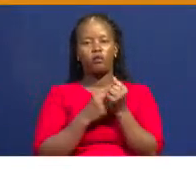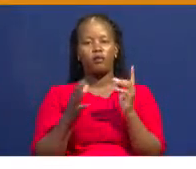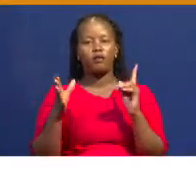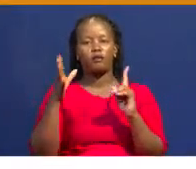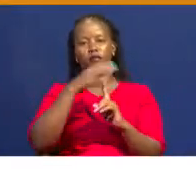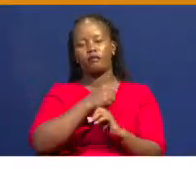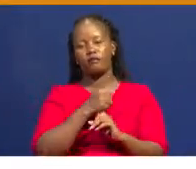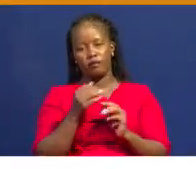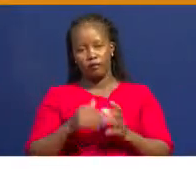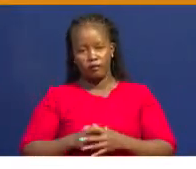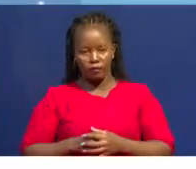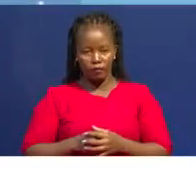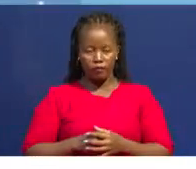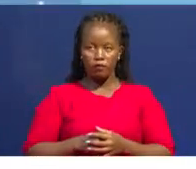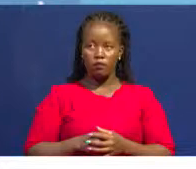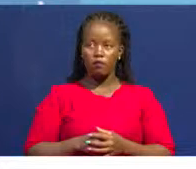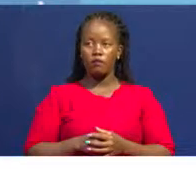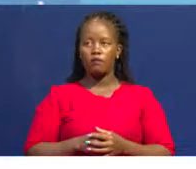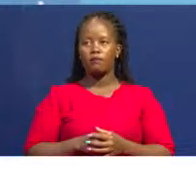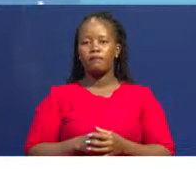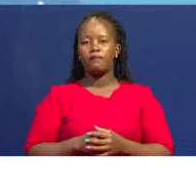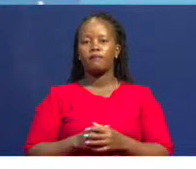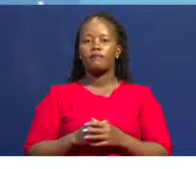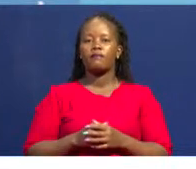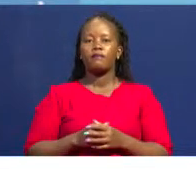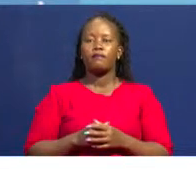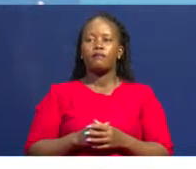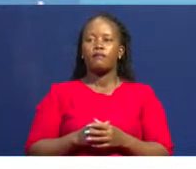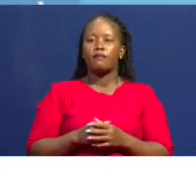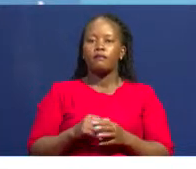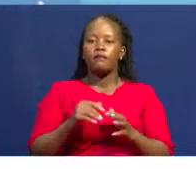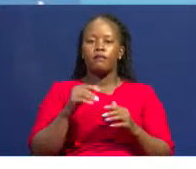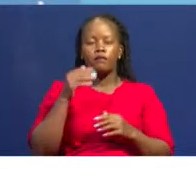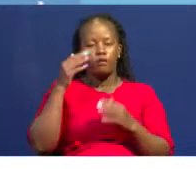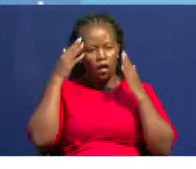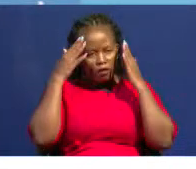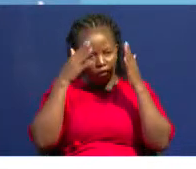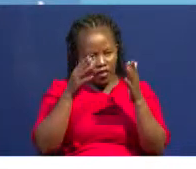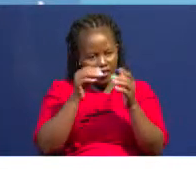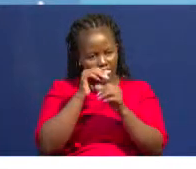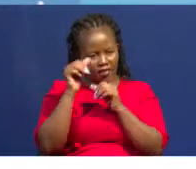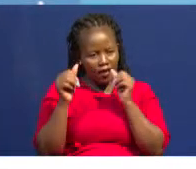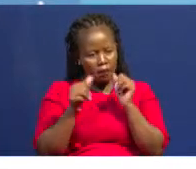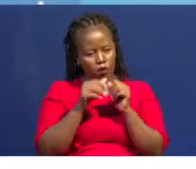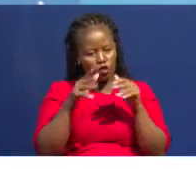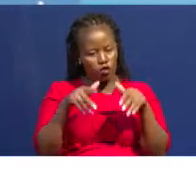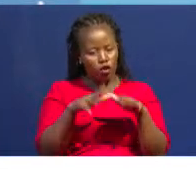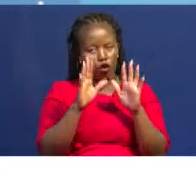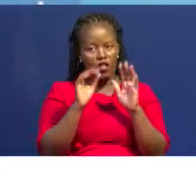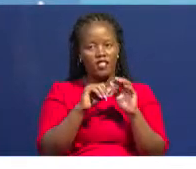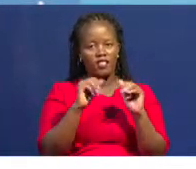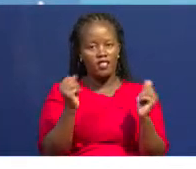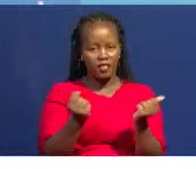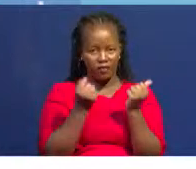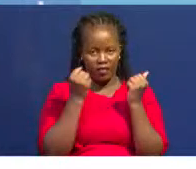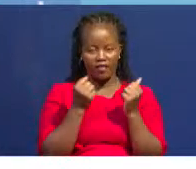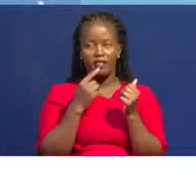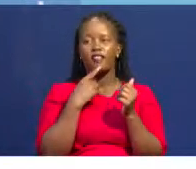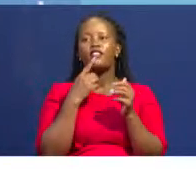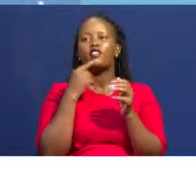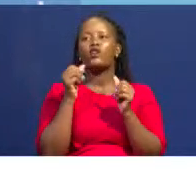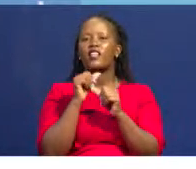right, to you, Kiari, still on the same. I'm looking at road safety. We're talking about action plan and also all